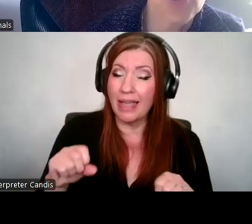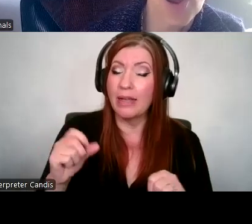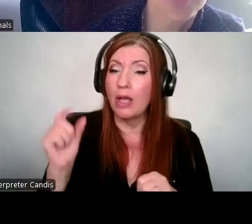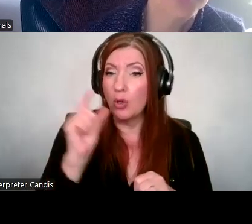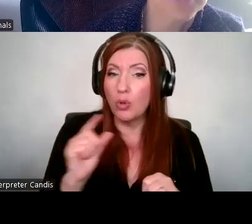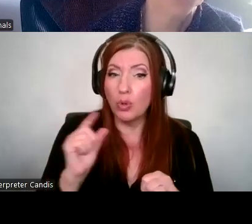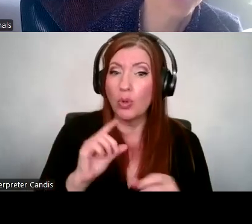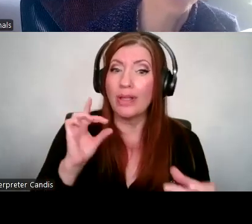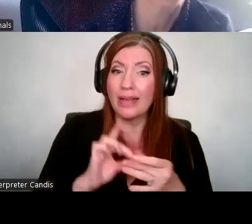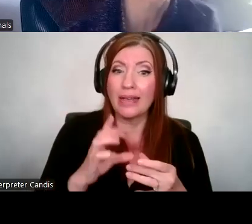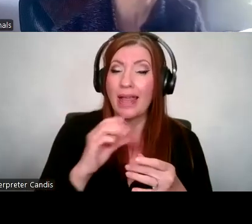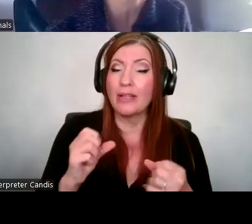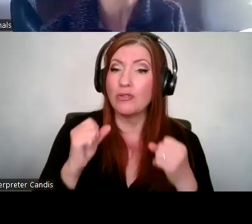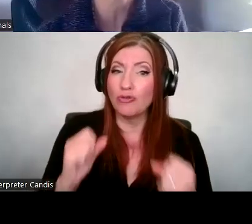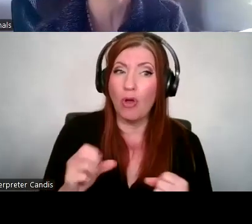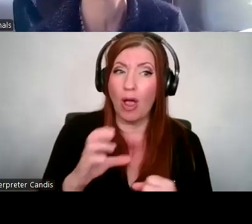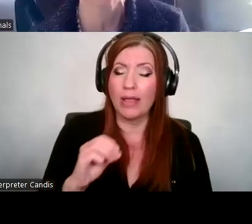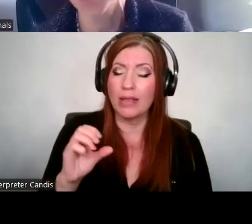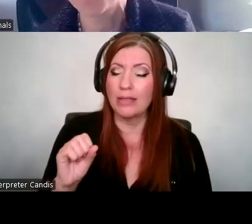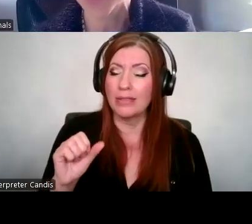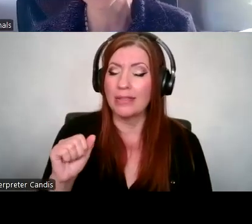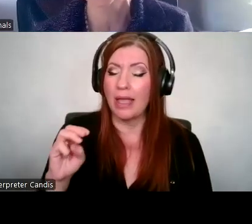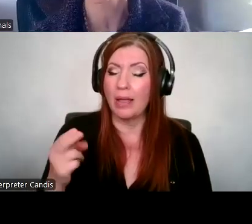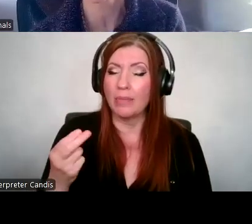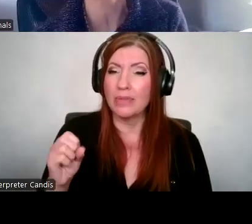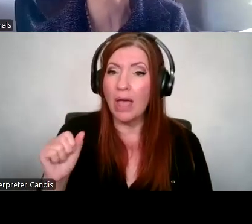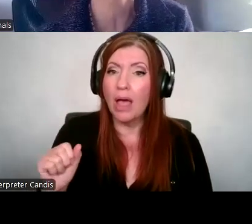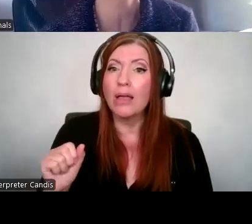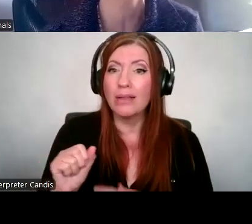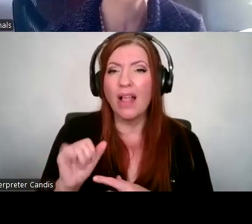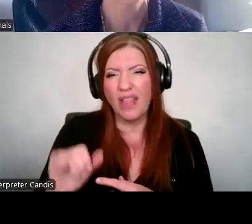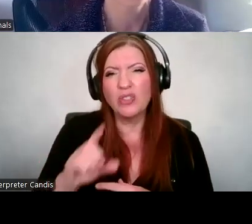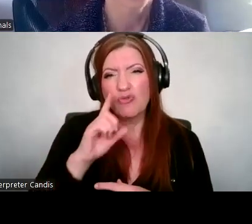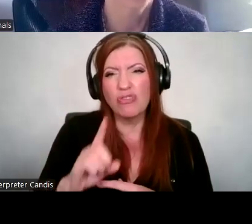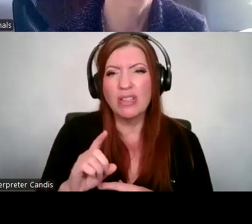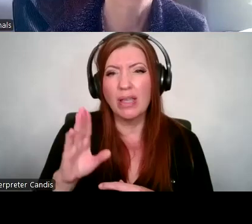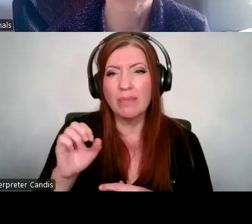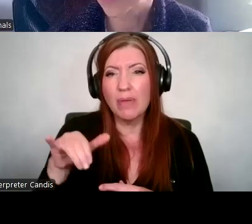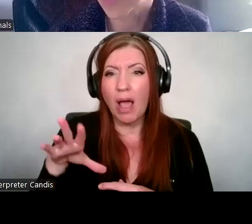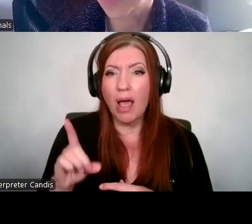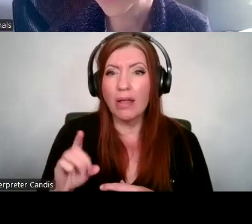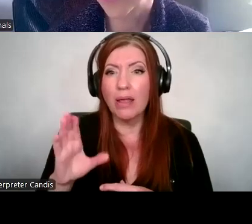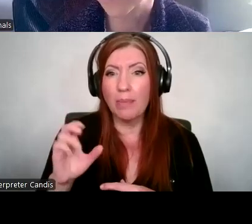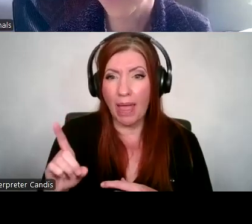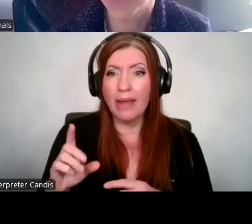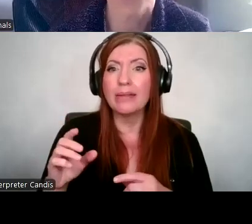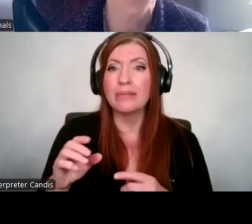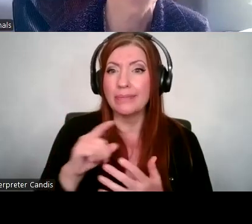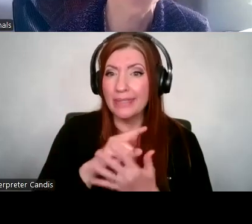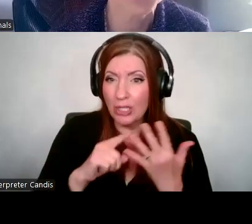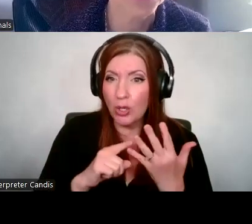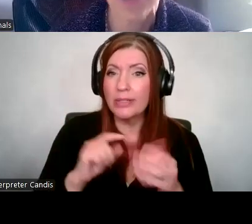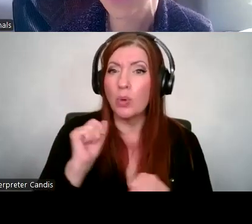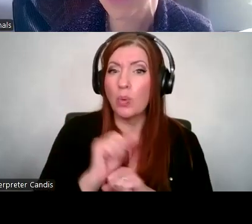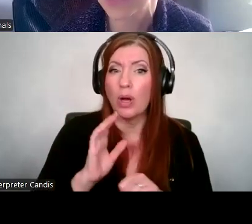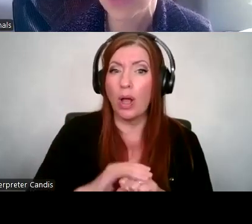and Strong and SAMHSA and see that, and that's part of the Beyond Bed series that we work on. I serve, one of my